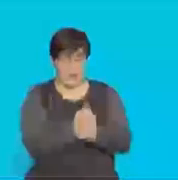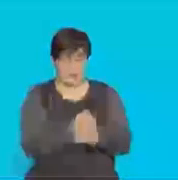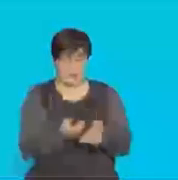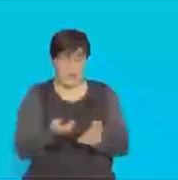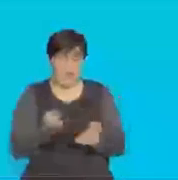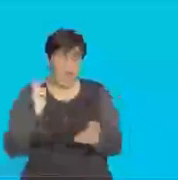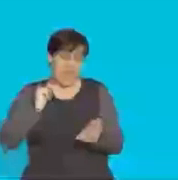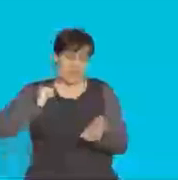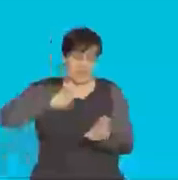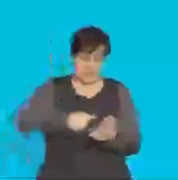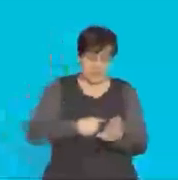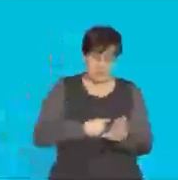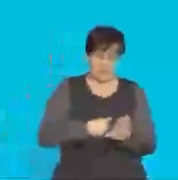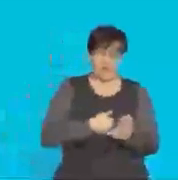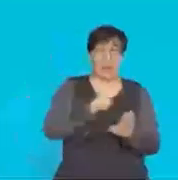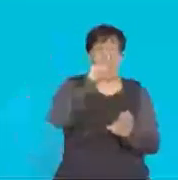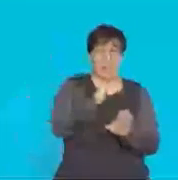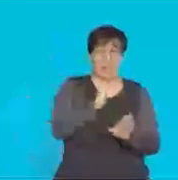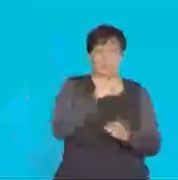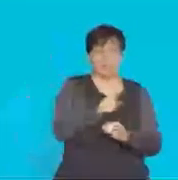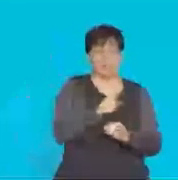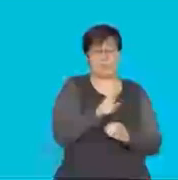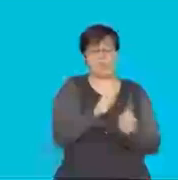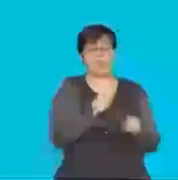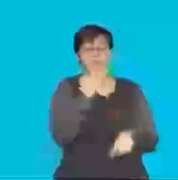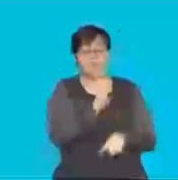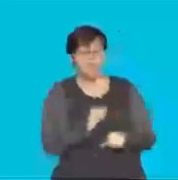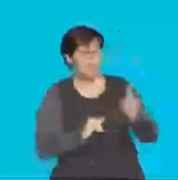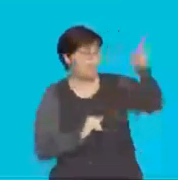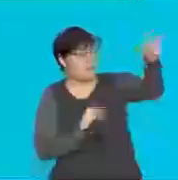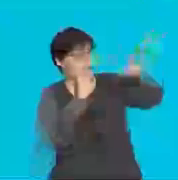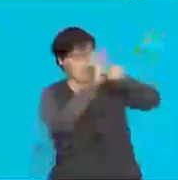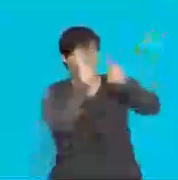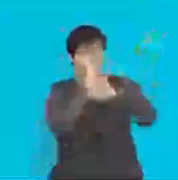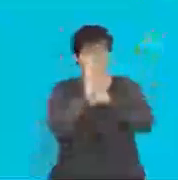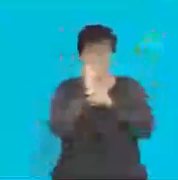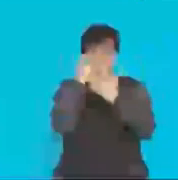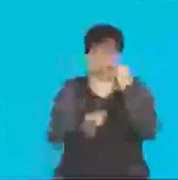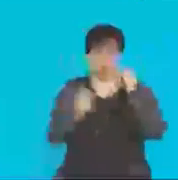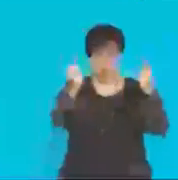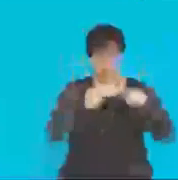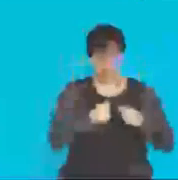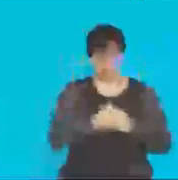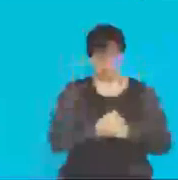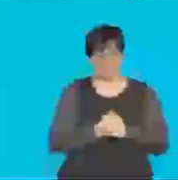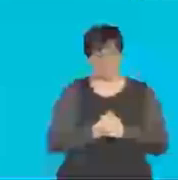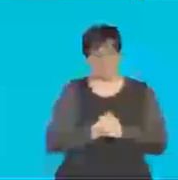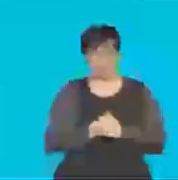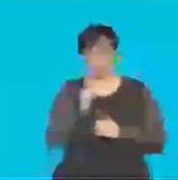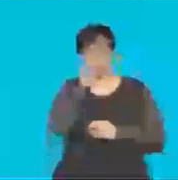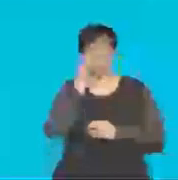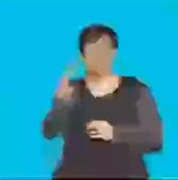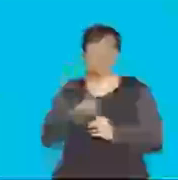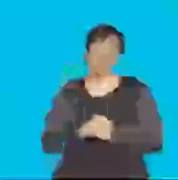recessive allele, meaning a small b, from both the parents. So if we reflect on this, it means that, let's look at